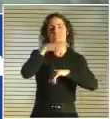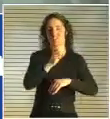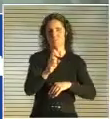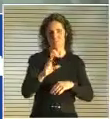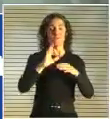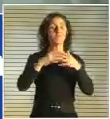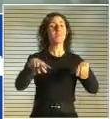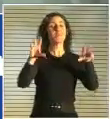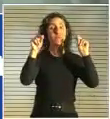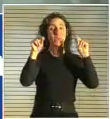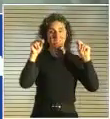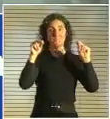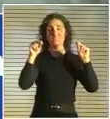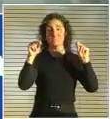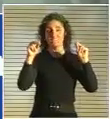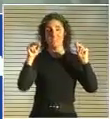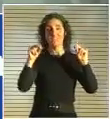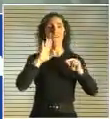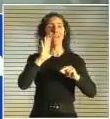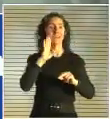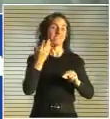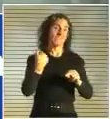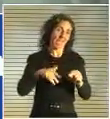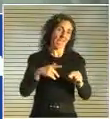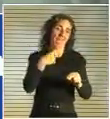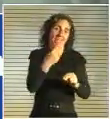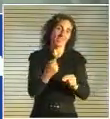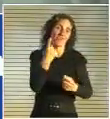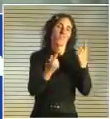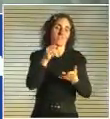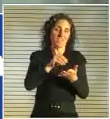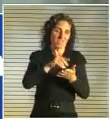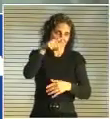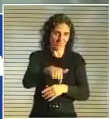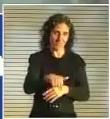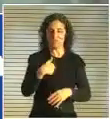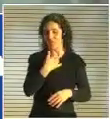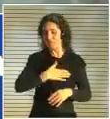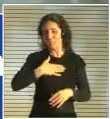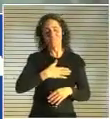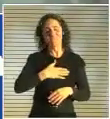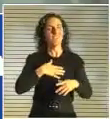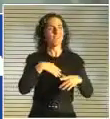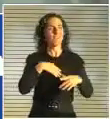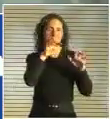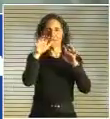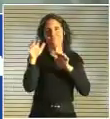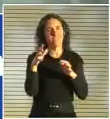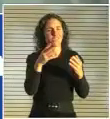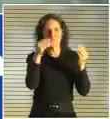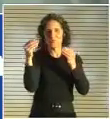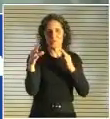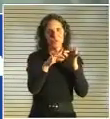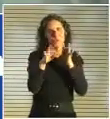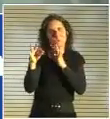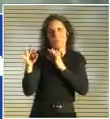many of these issues have been mentioned several times today. I'm so happy to be learning from the tourism sector as well on all the